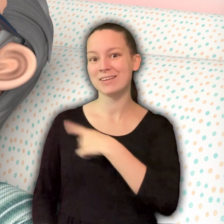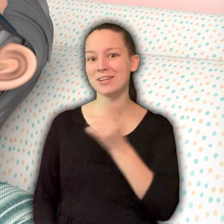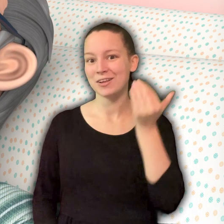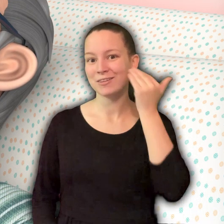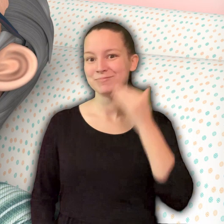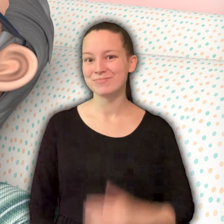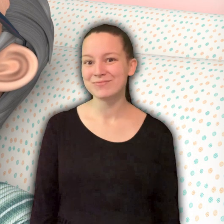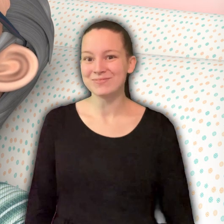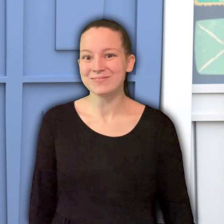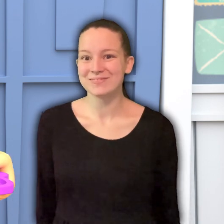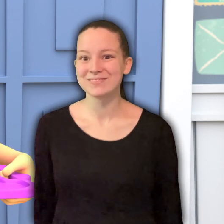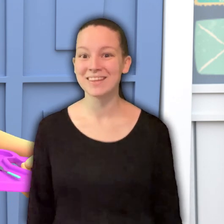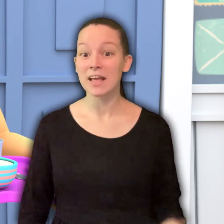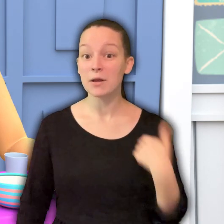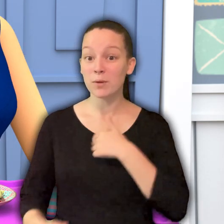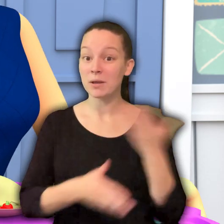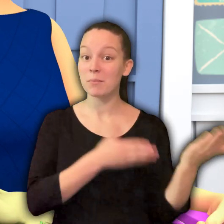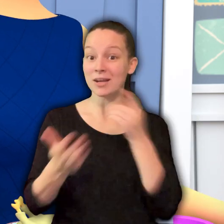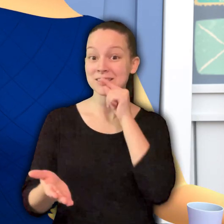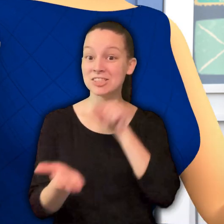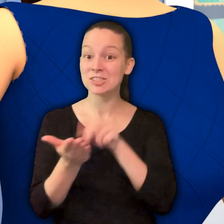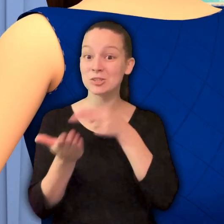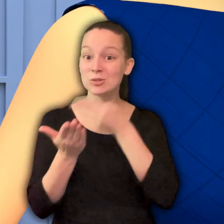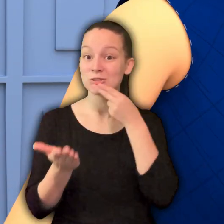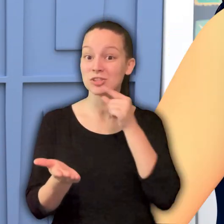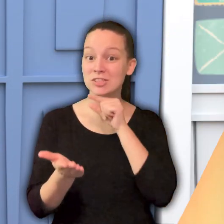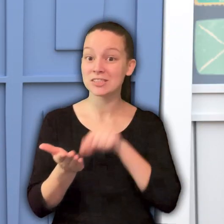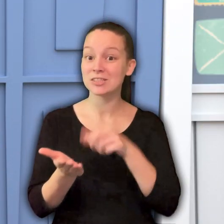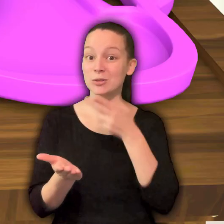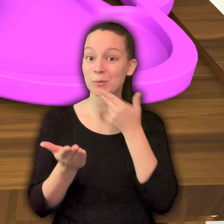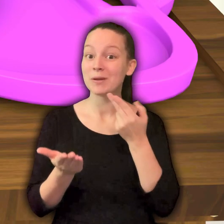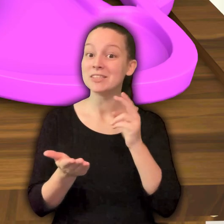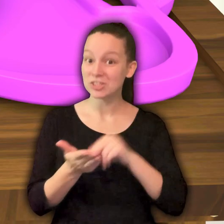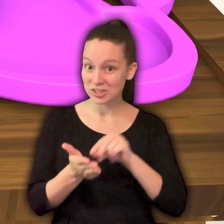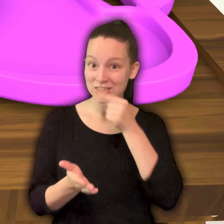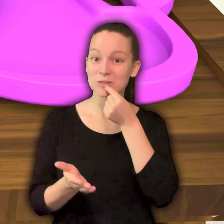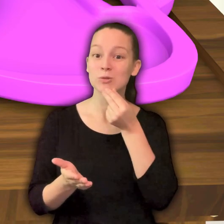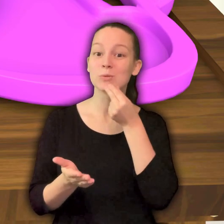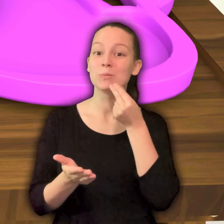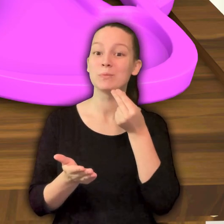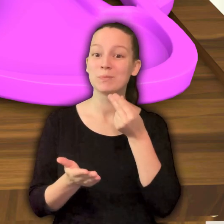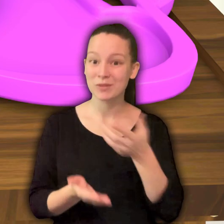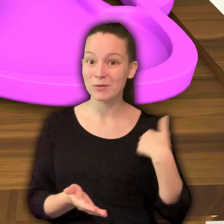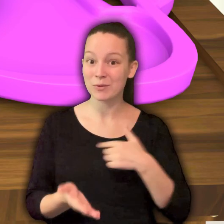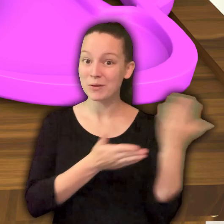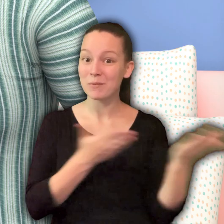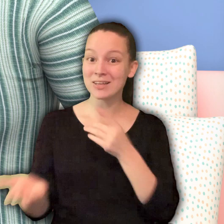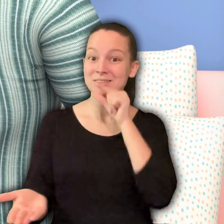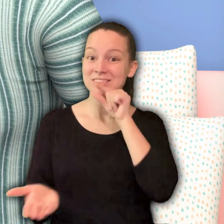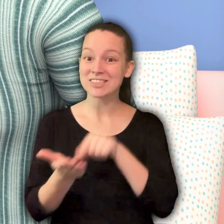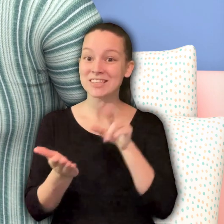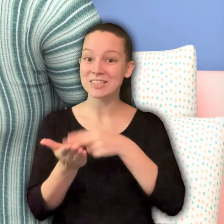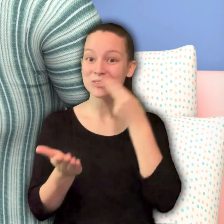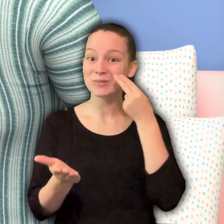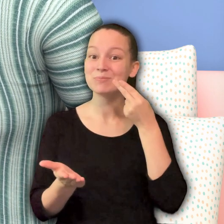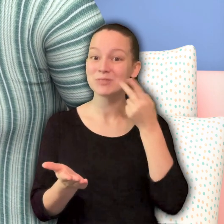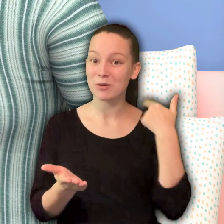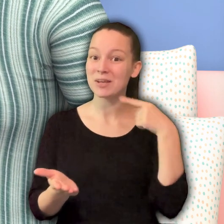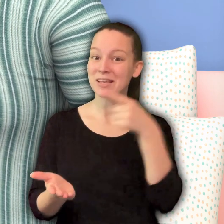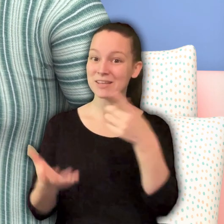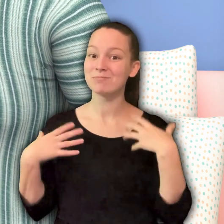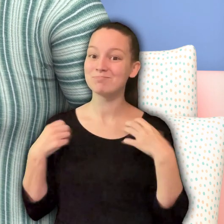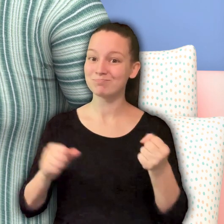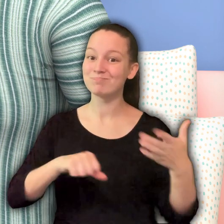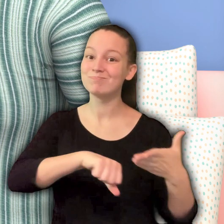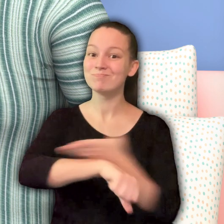we found out We brought him some chicken soup, chicken soup, chicken soup We brought him some chicken